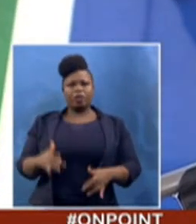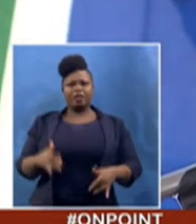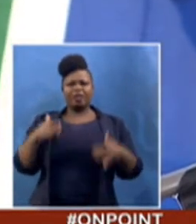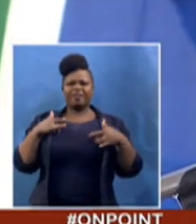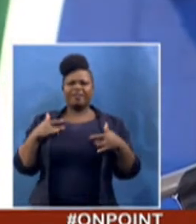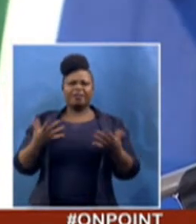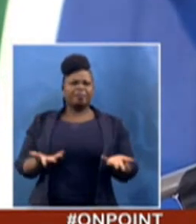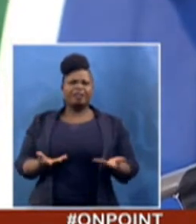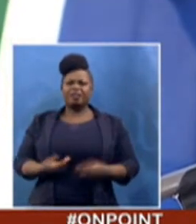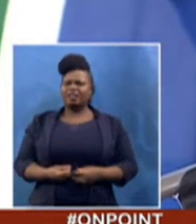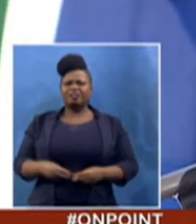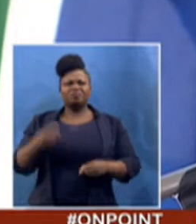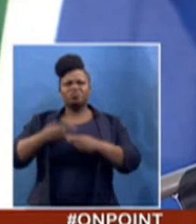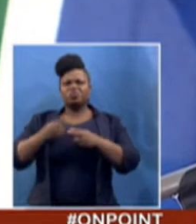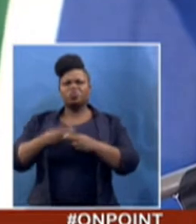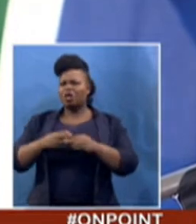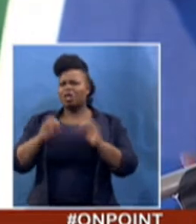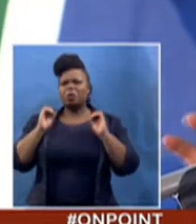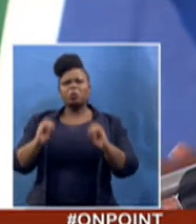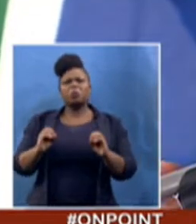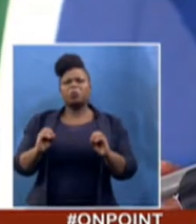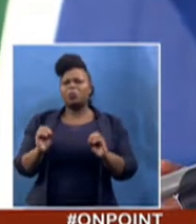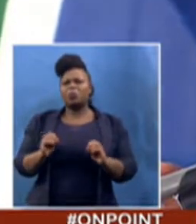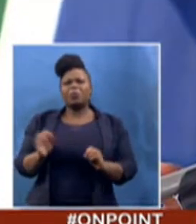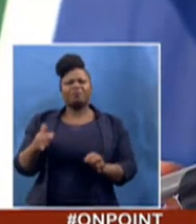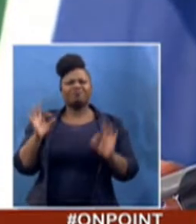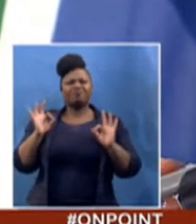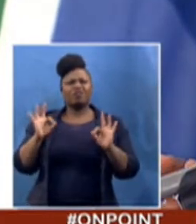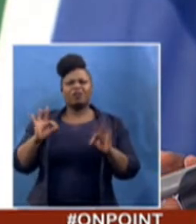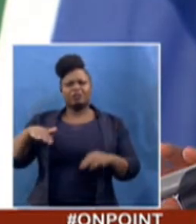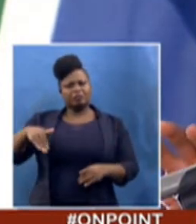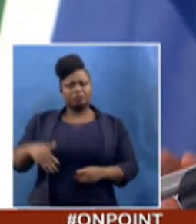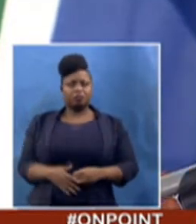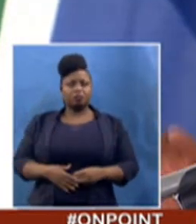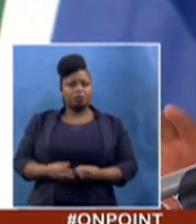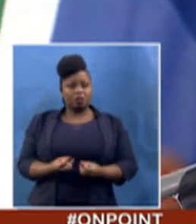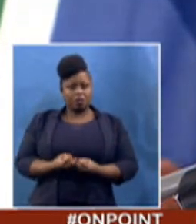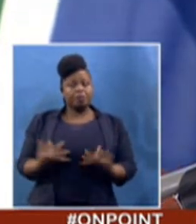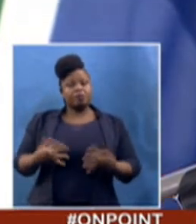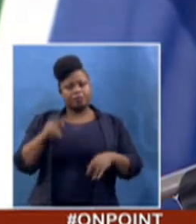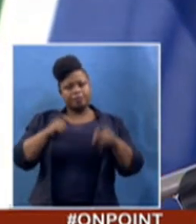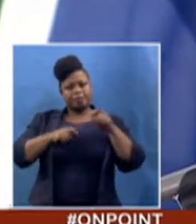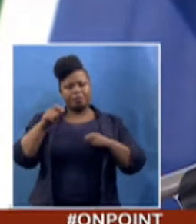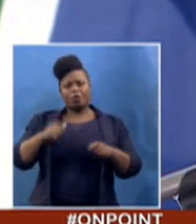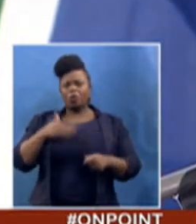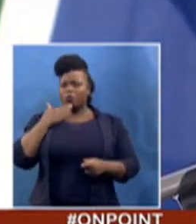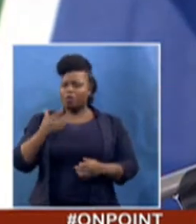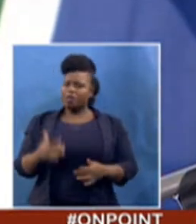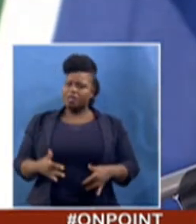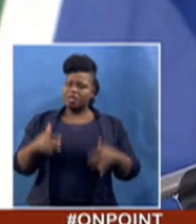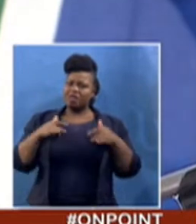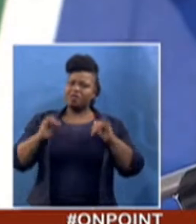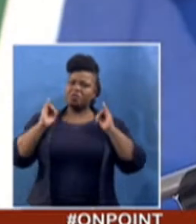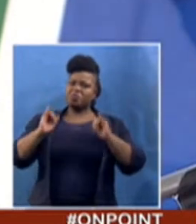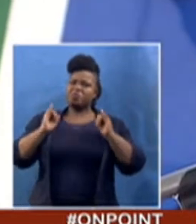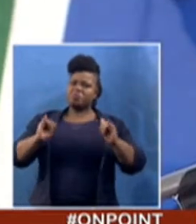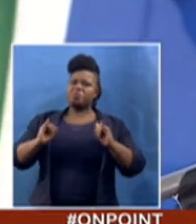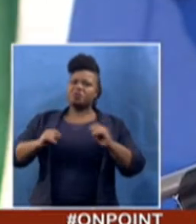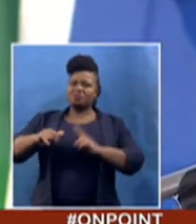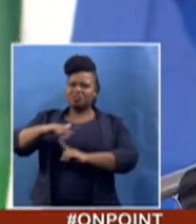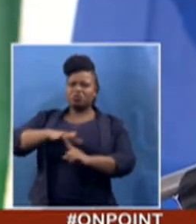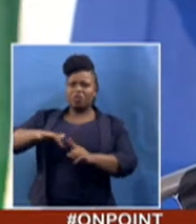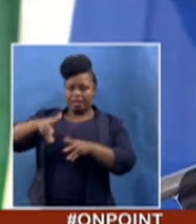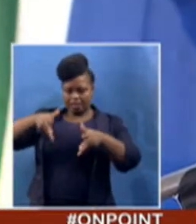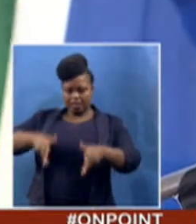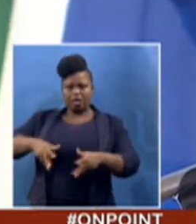without proper sanitation, as many of our people live under such conditions here in